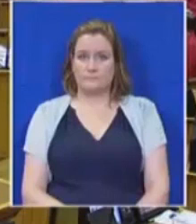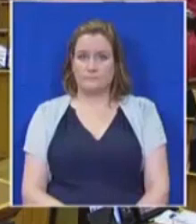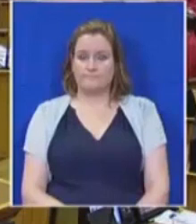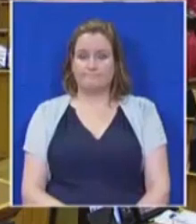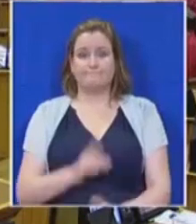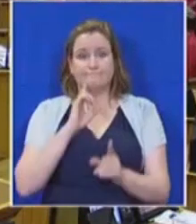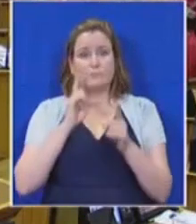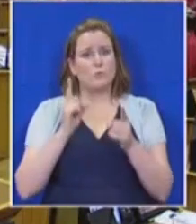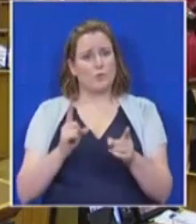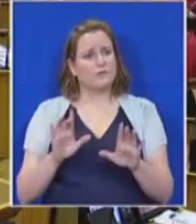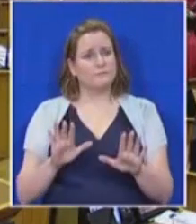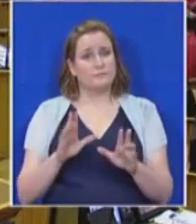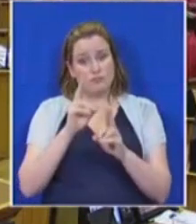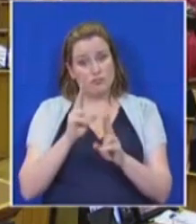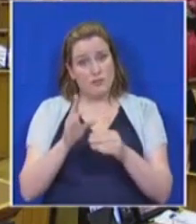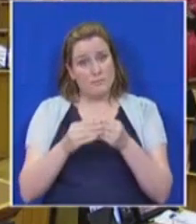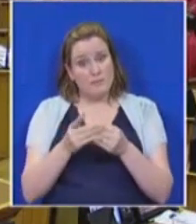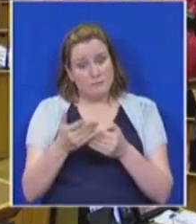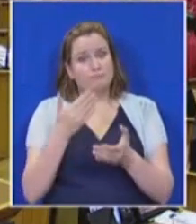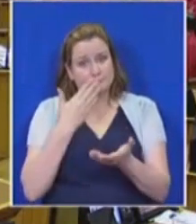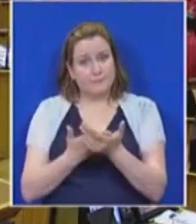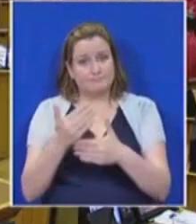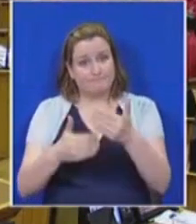Order, Honorable Shivambu, you can move the motion.